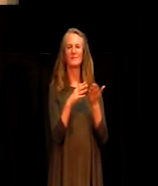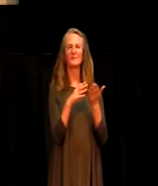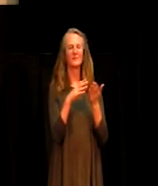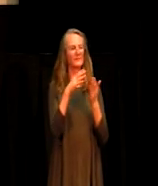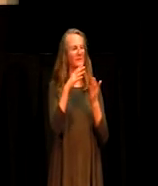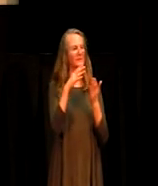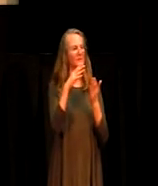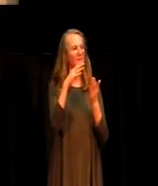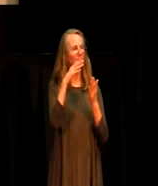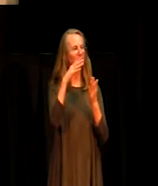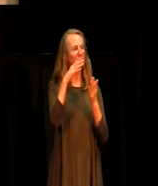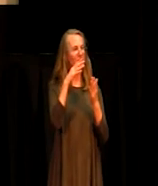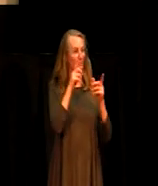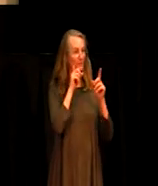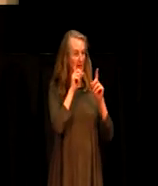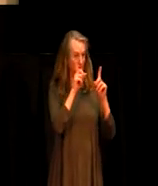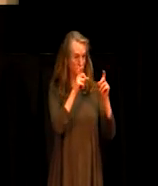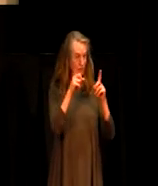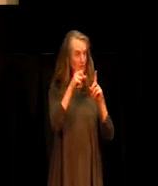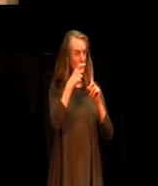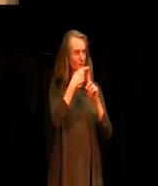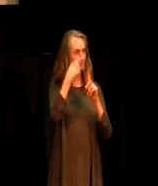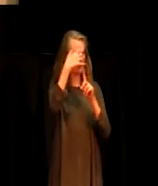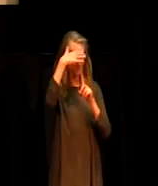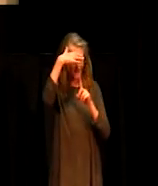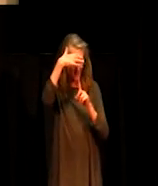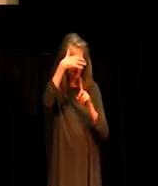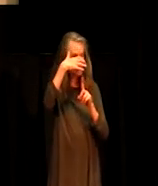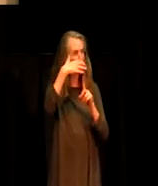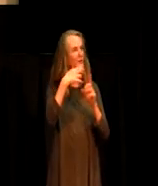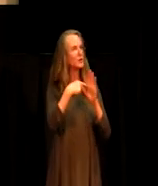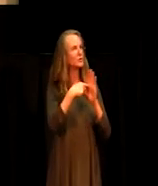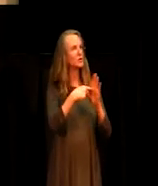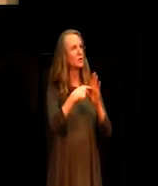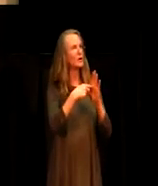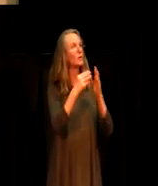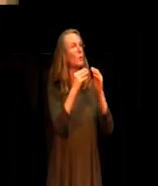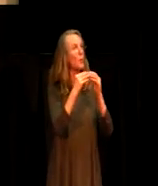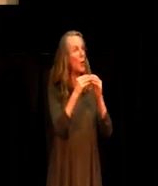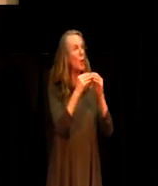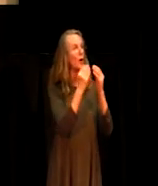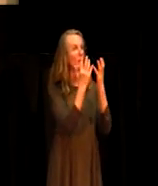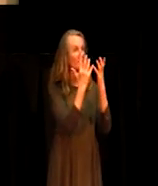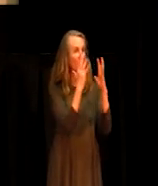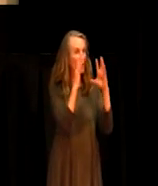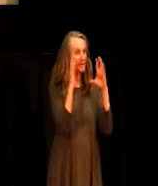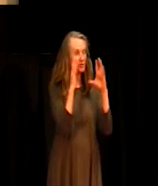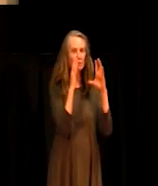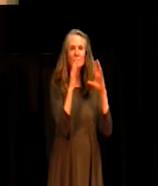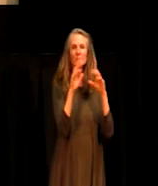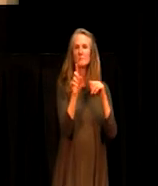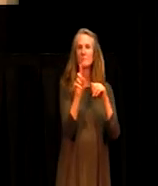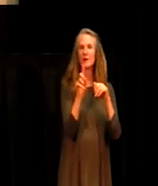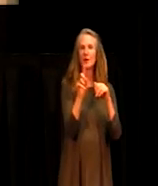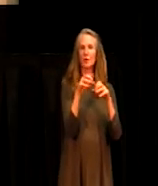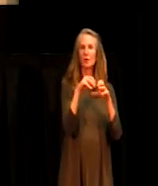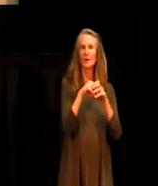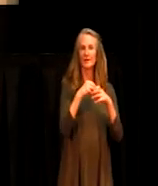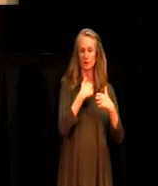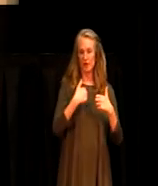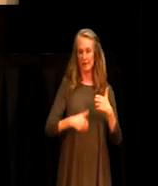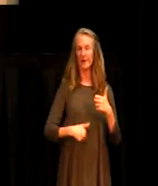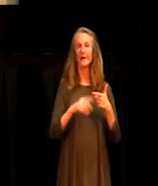satellite shot showing the increase in forestation in In China and India. Yeah, yeah.